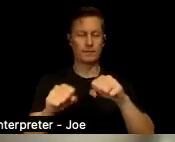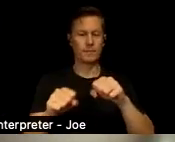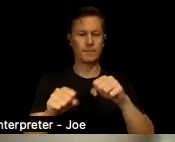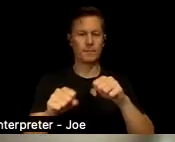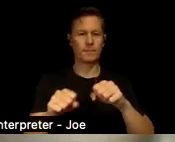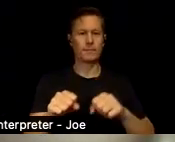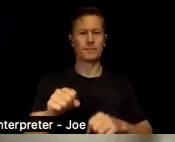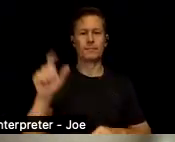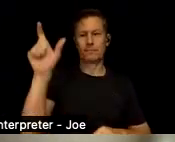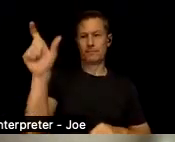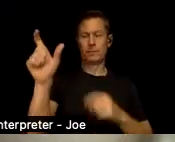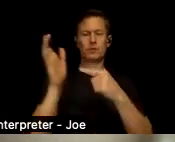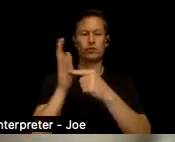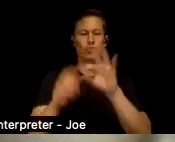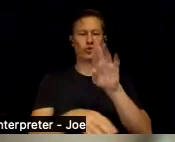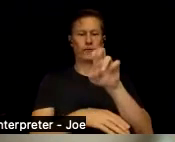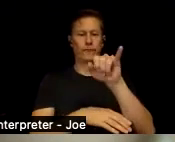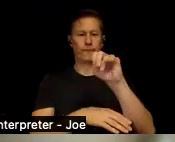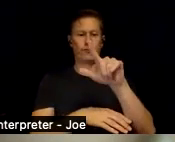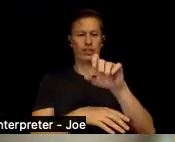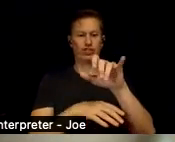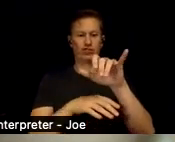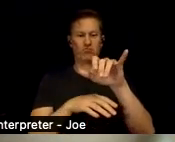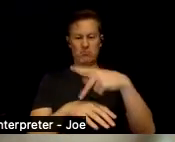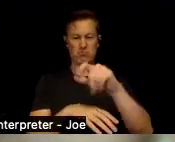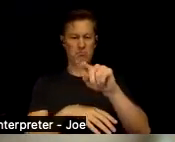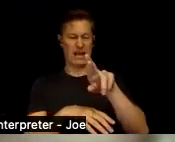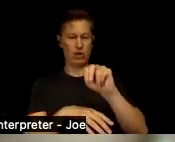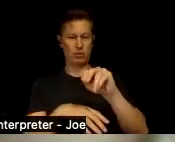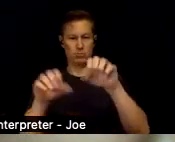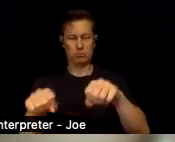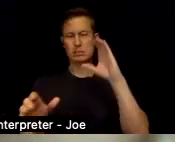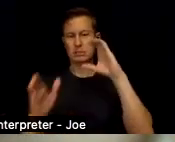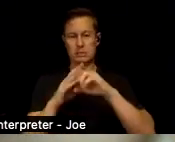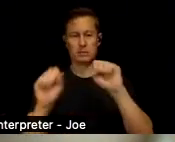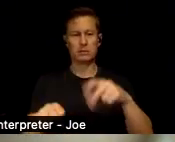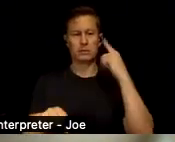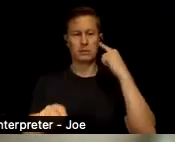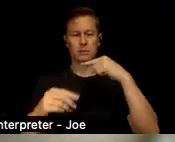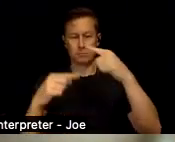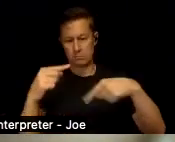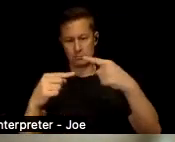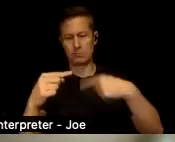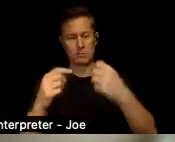fringe pattern due to deformation from the earthquake. Each one of those cycles represents a couple